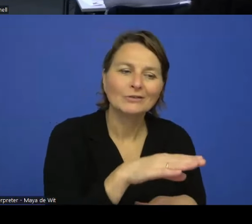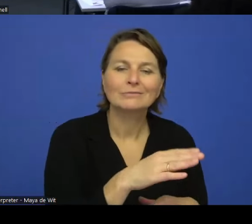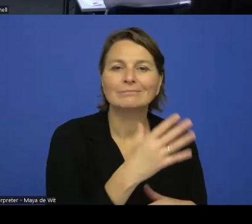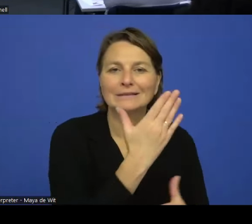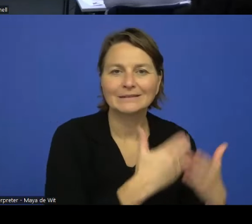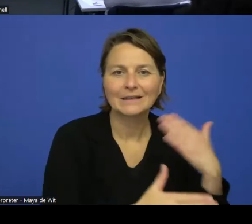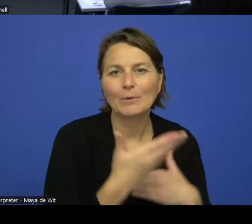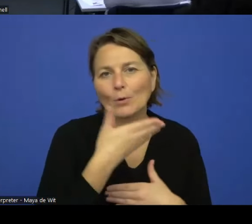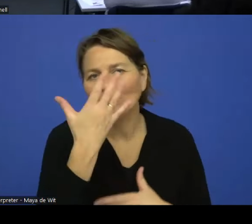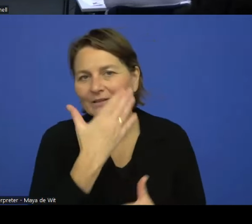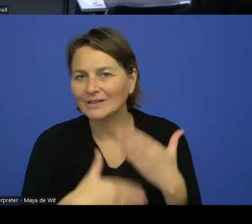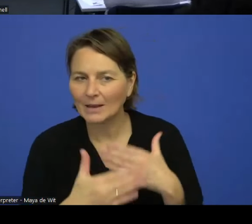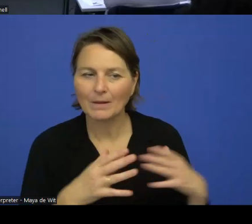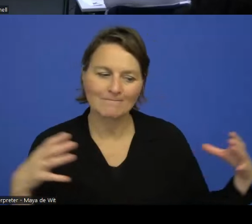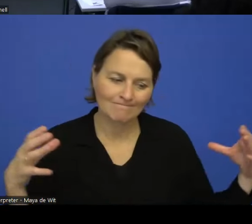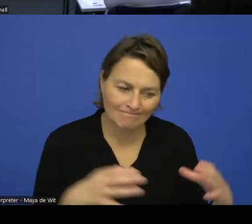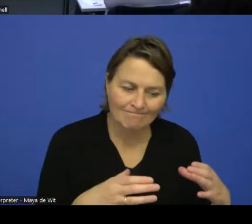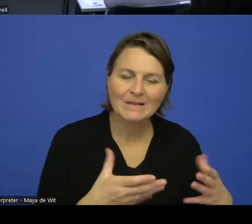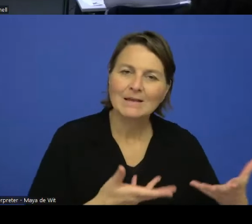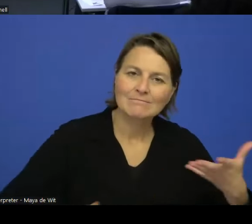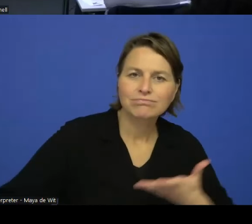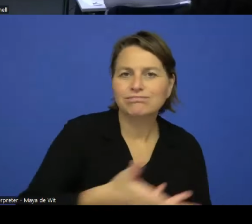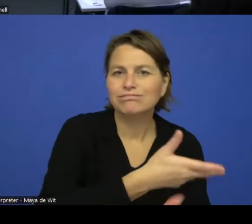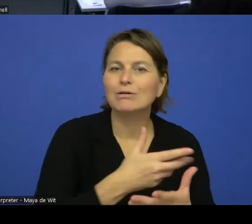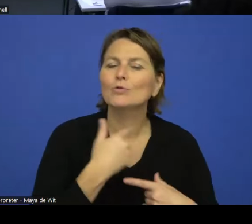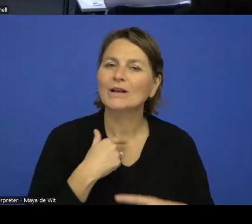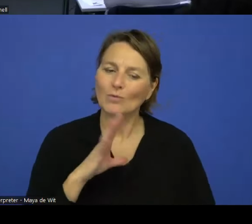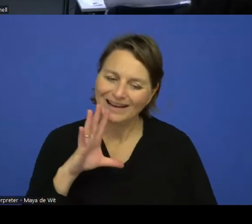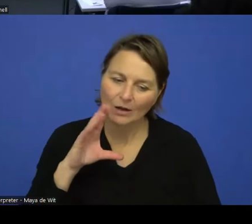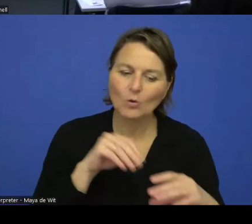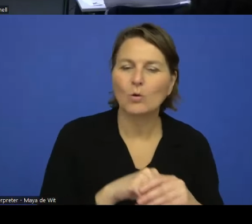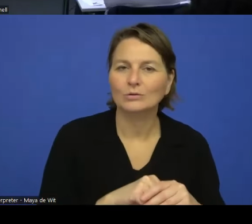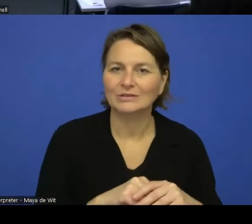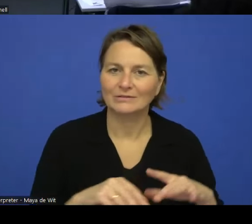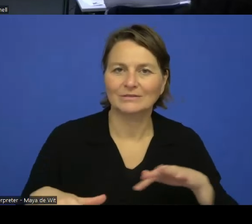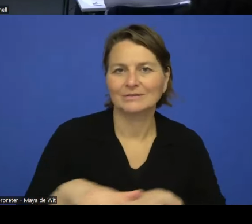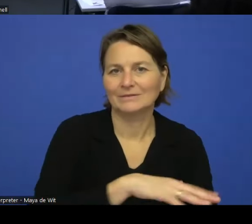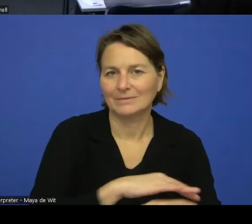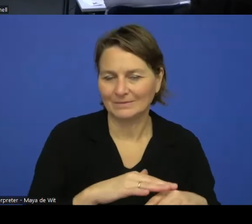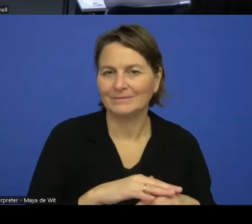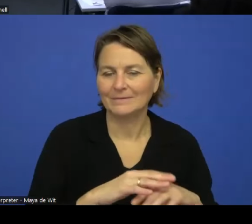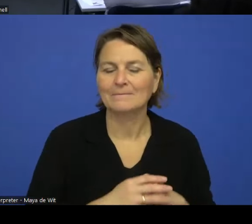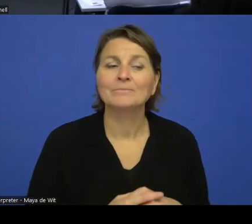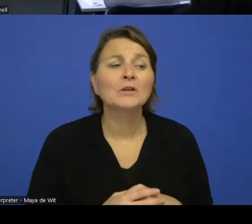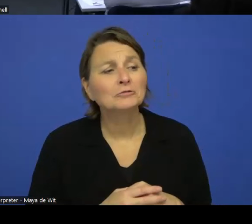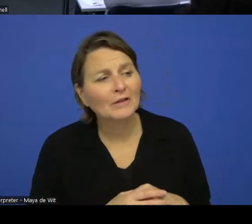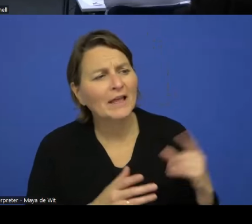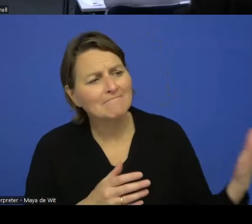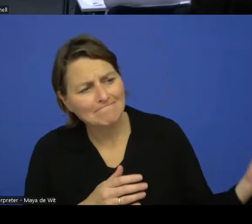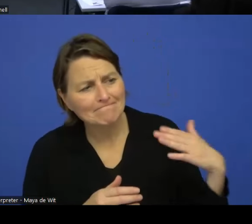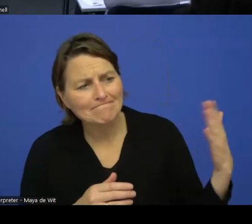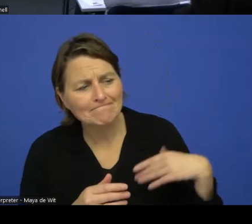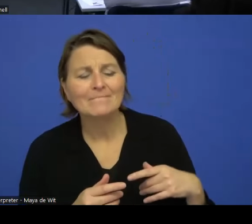for inclusive plays, not just accessible play, but socially inclusive play. And then we would sort of take them away, try to refine them,